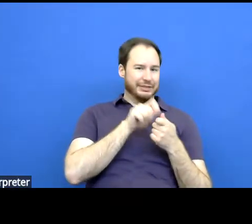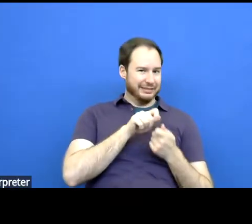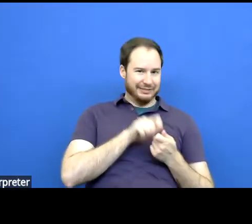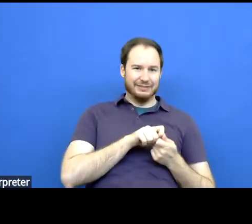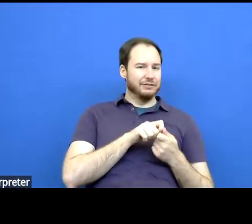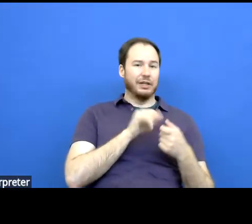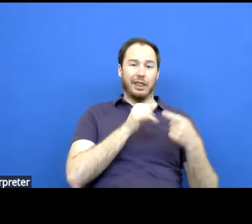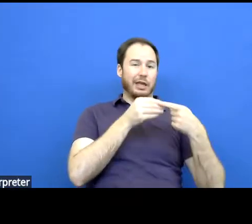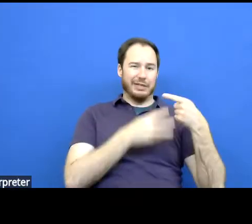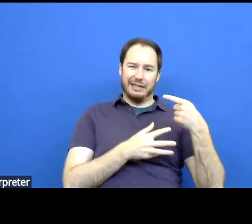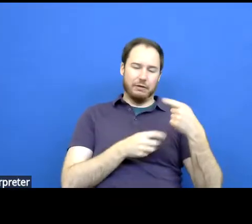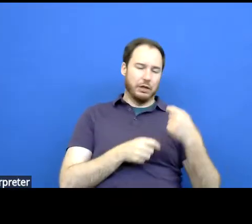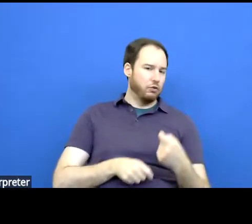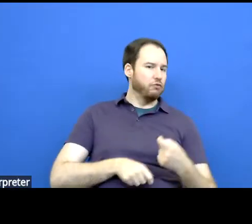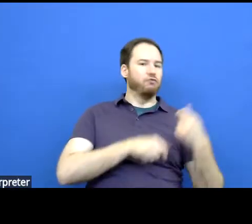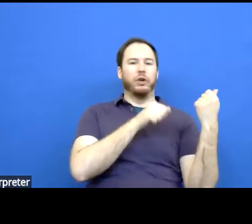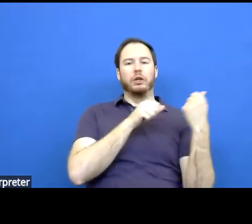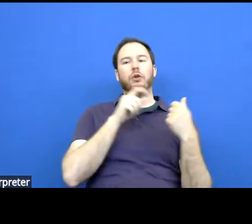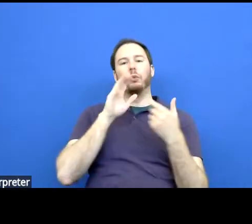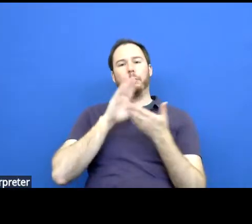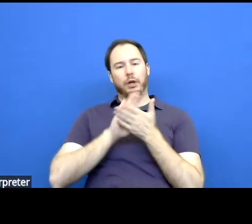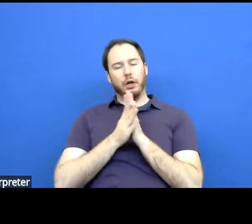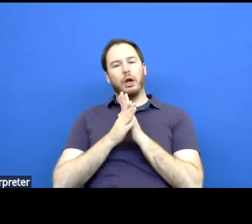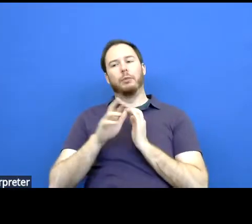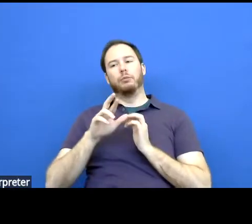of all the specifics. It's going to be residential